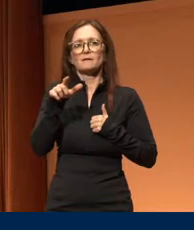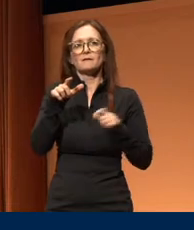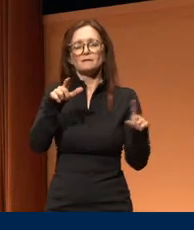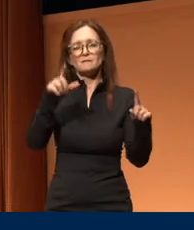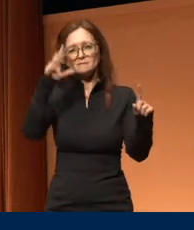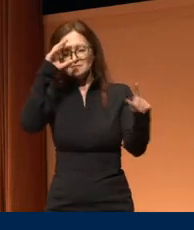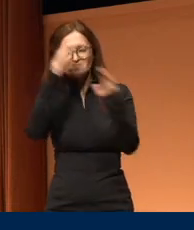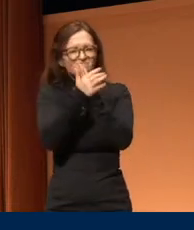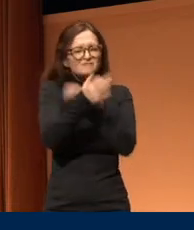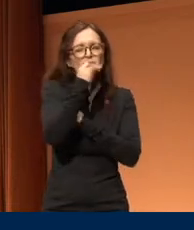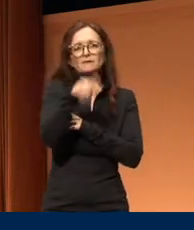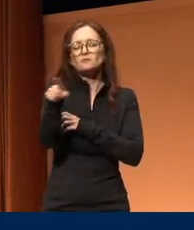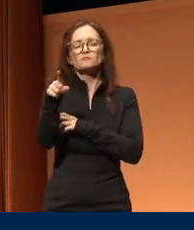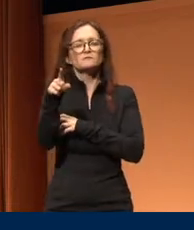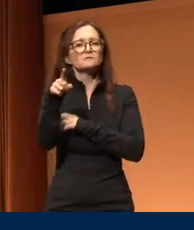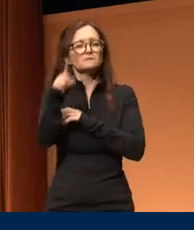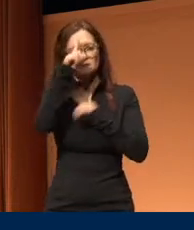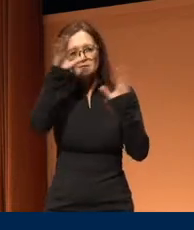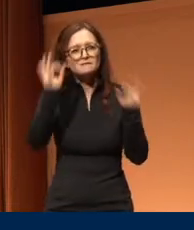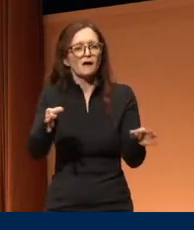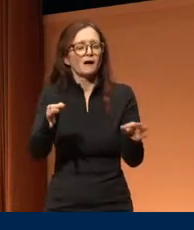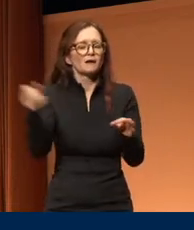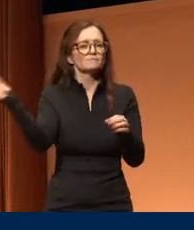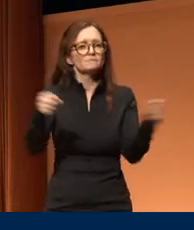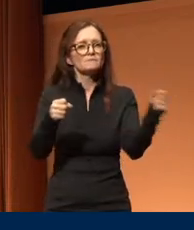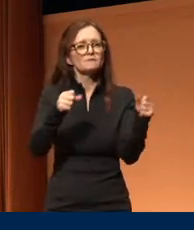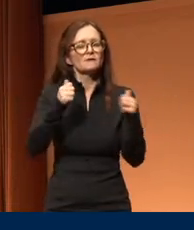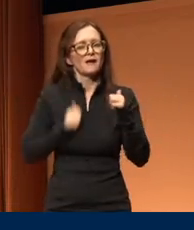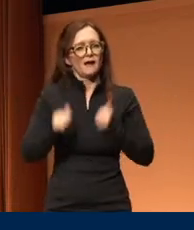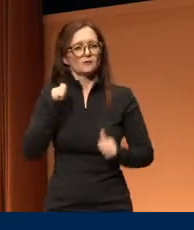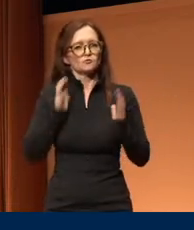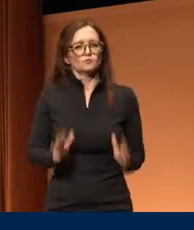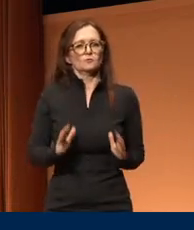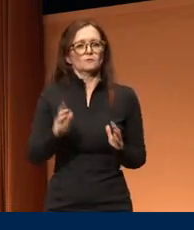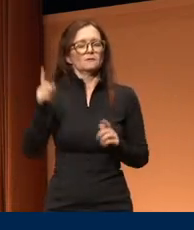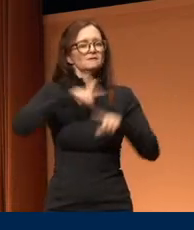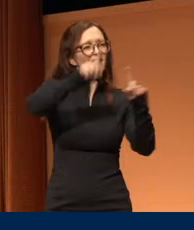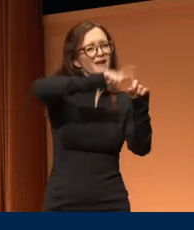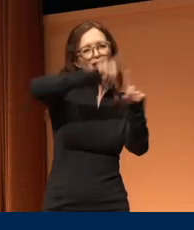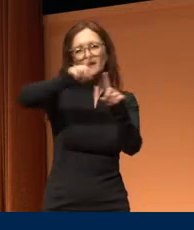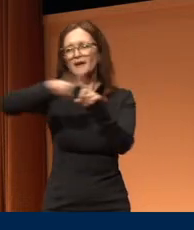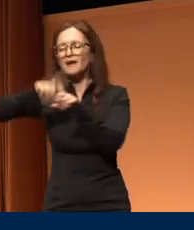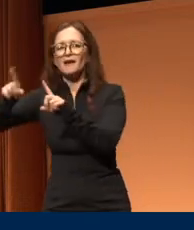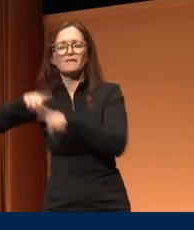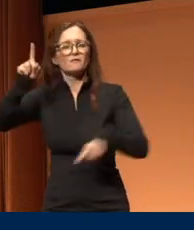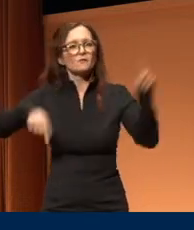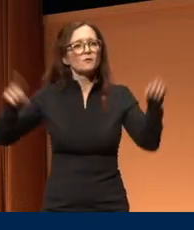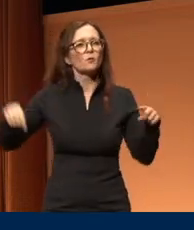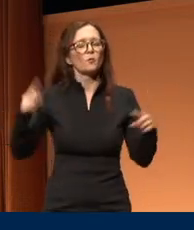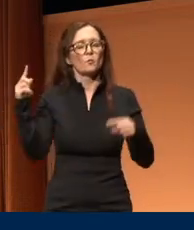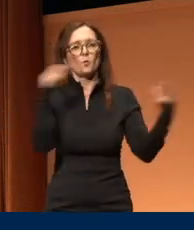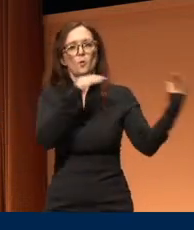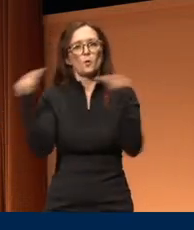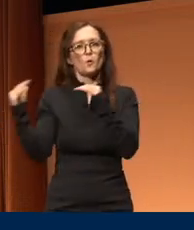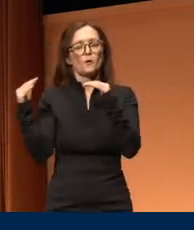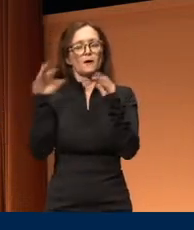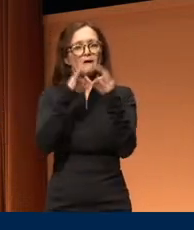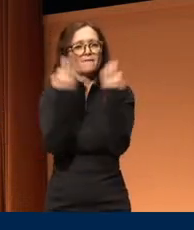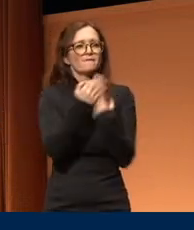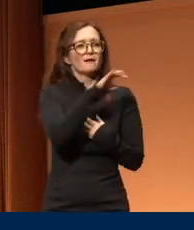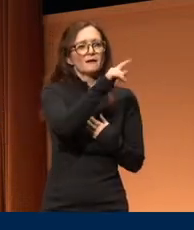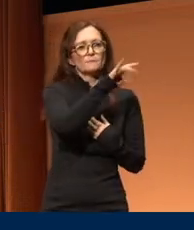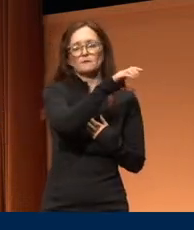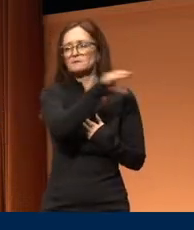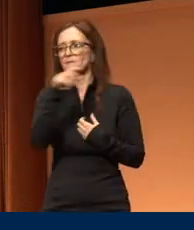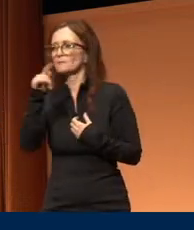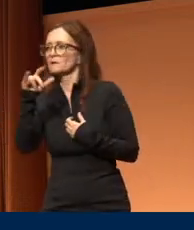genius in my view, chose to cast actors from all races to represent members of the two warring families, the Capulets and the